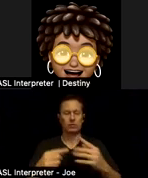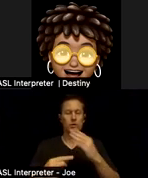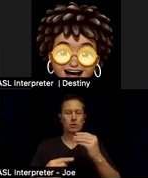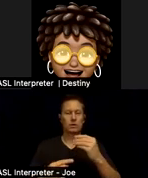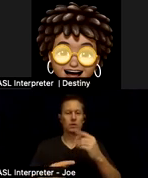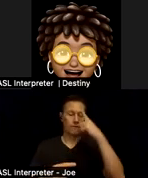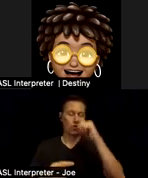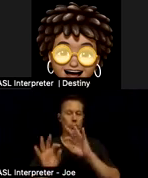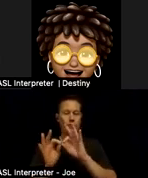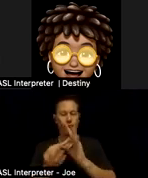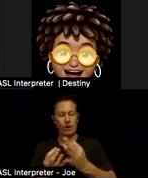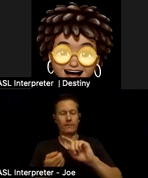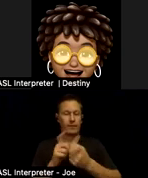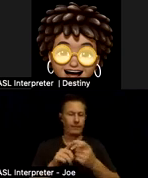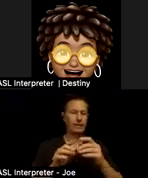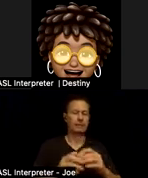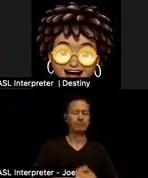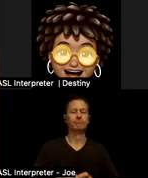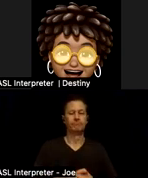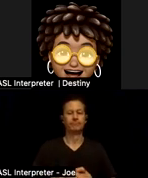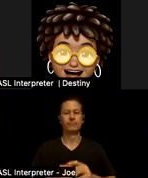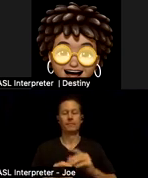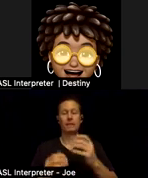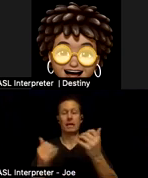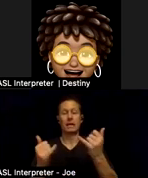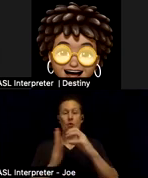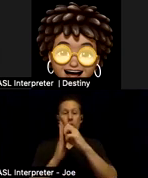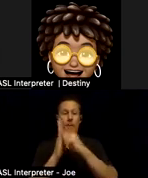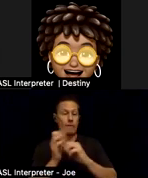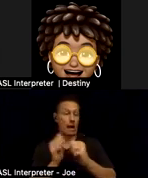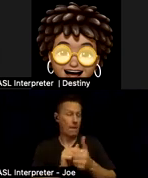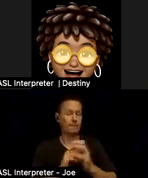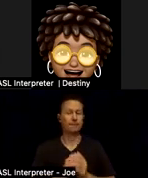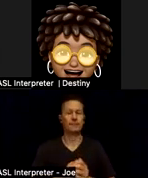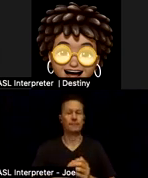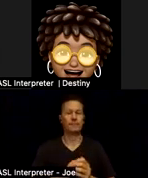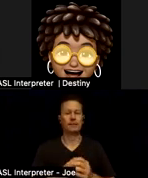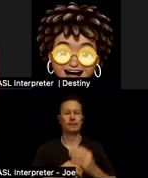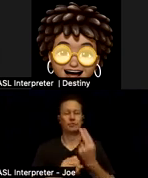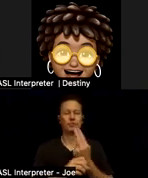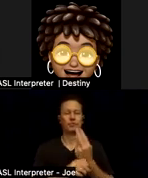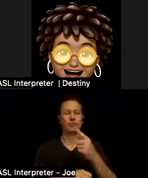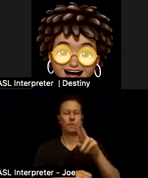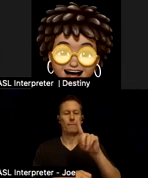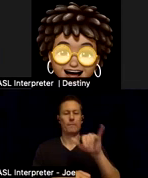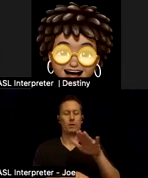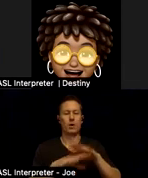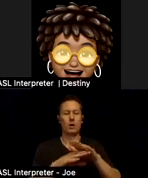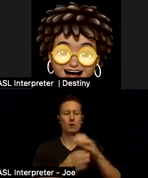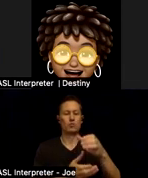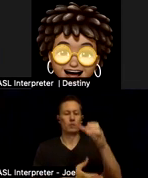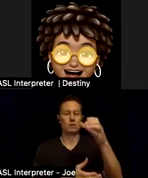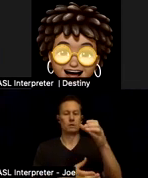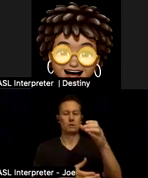how to remove the quake hold putty, the wax, and the gel. So we're going to use the quake hold putty on this wine glass. First you want to do,